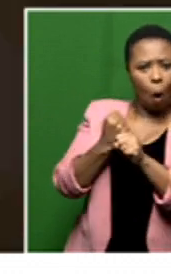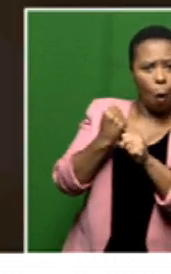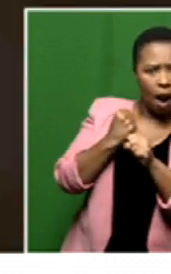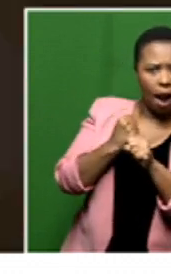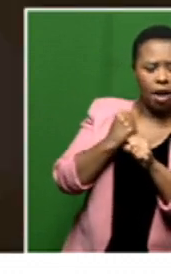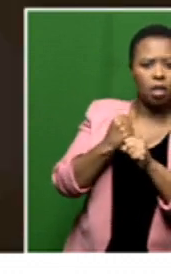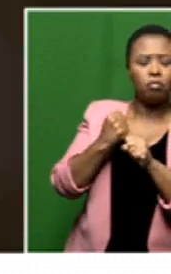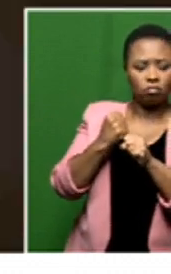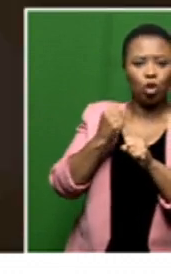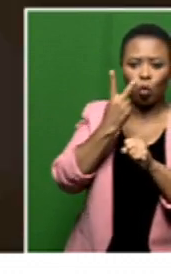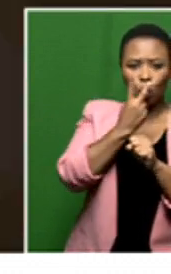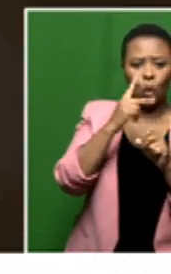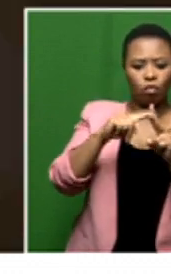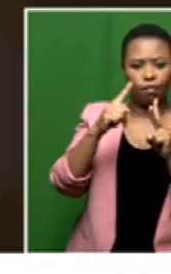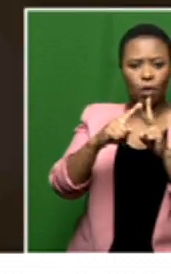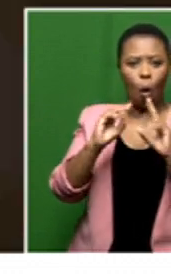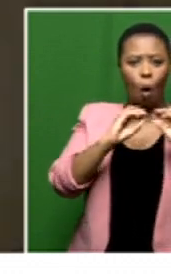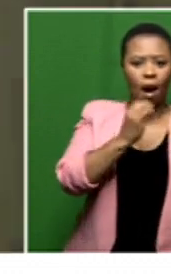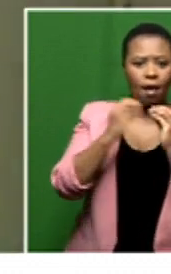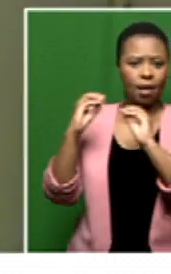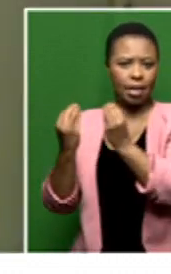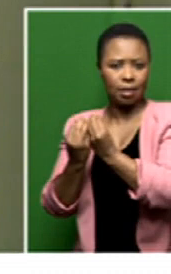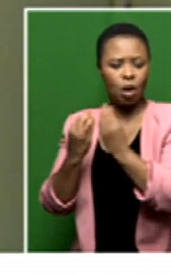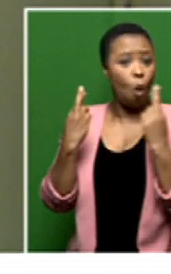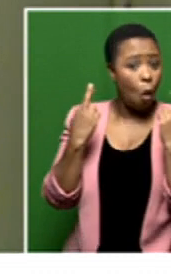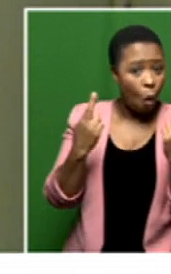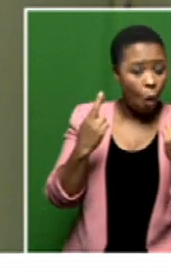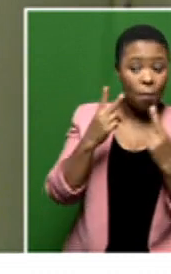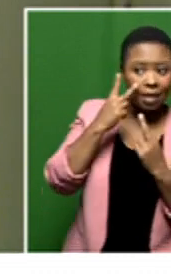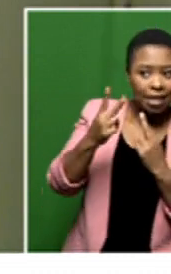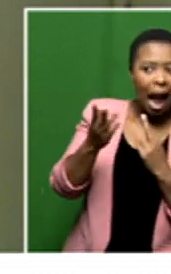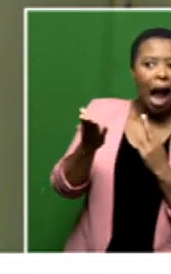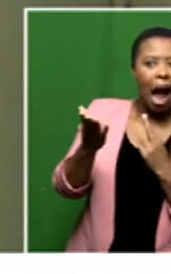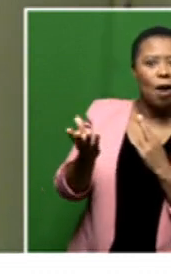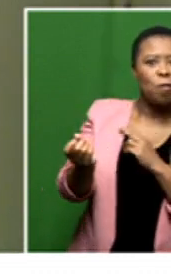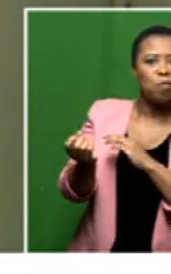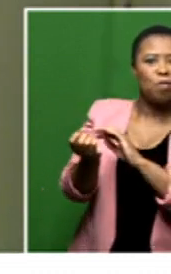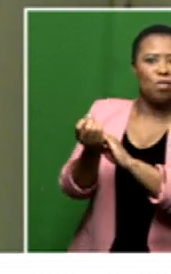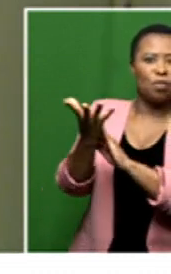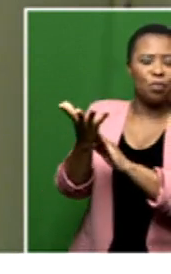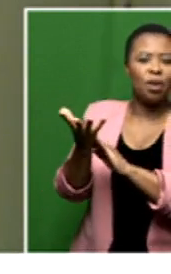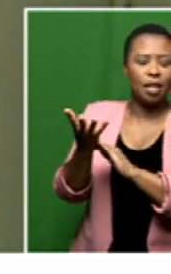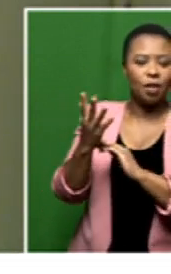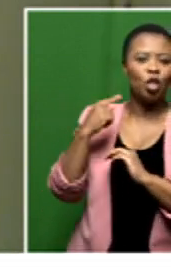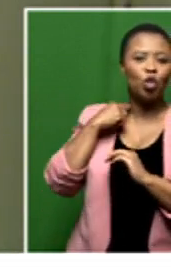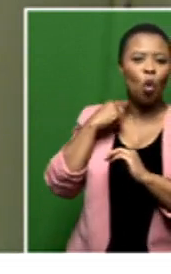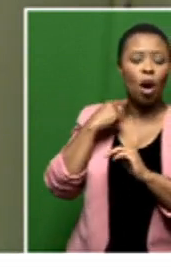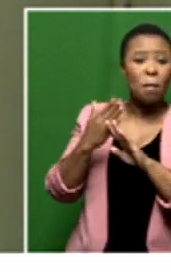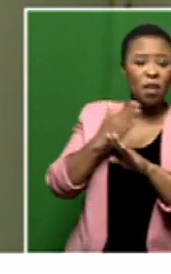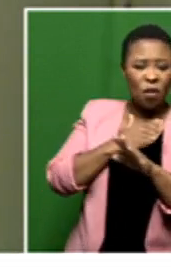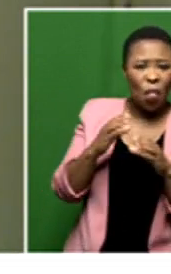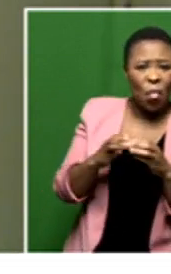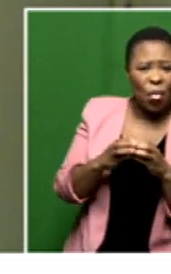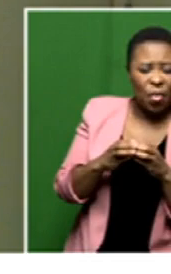say, those two organisations, now hopefully they might actually see wild dogs go up in numbers there again. They've even had puppies since they